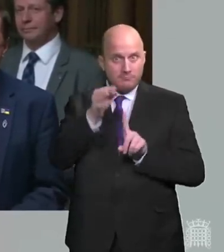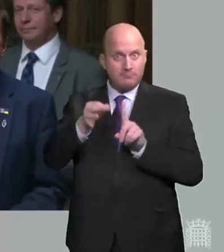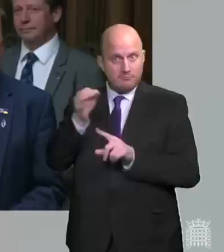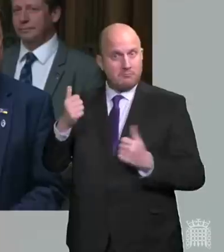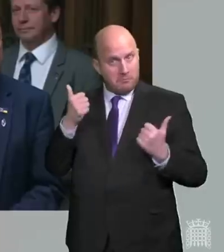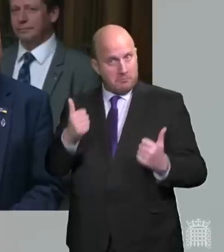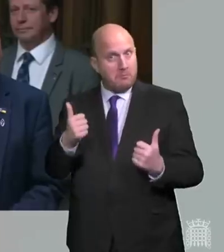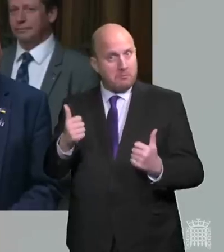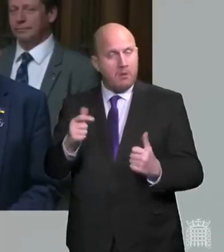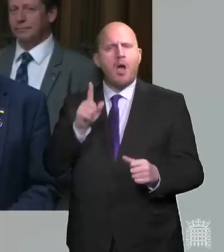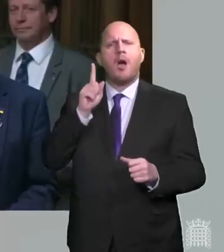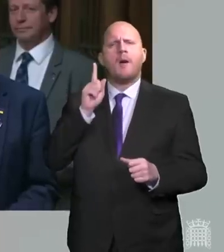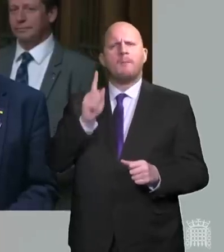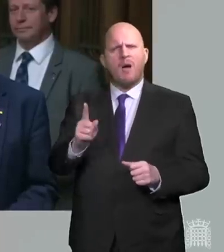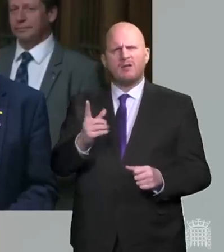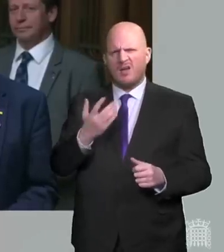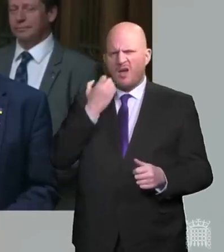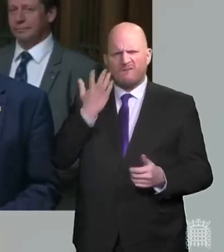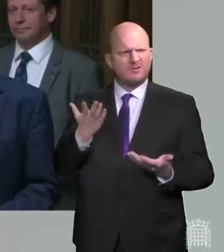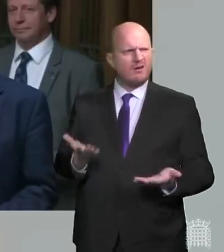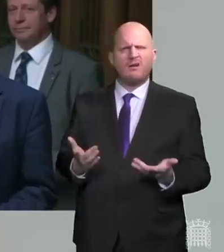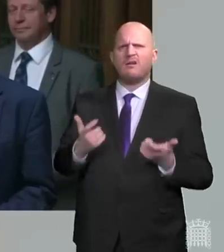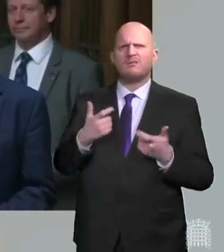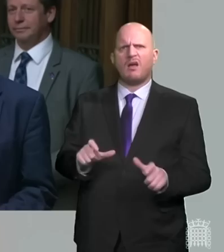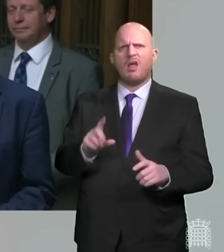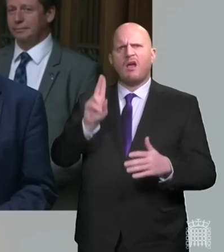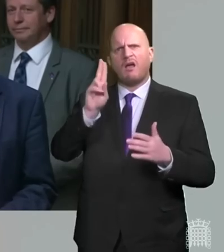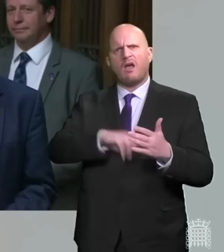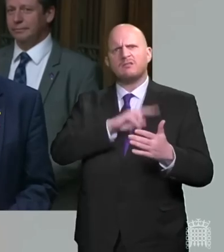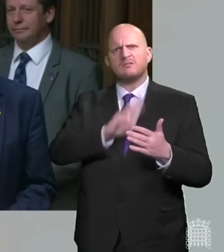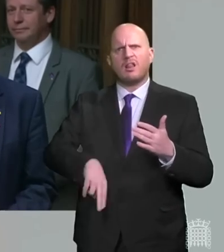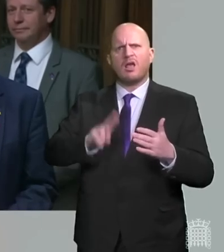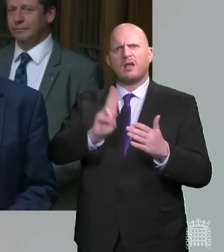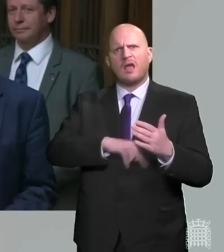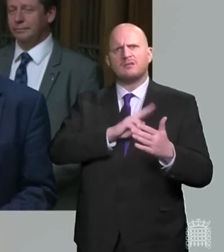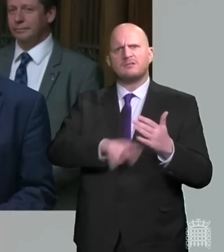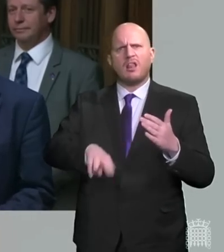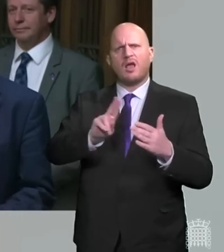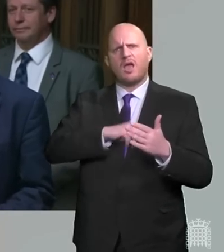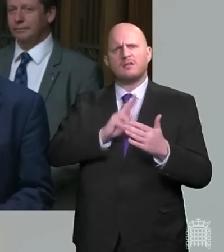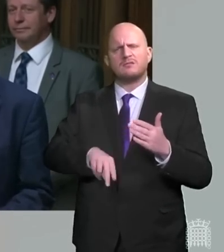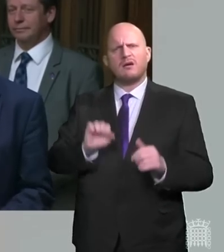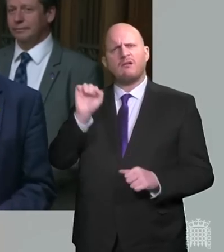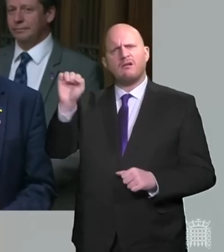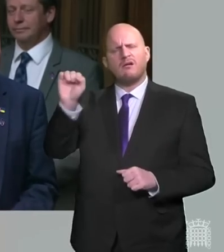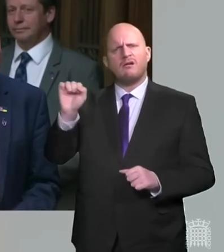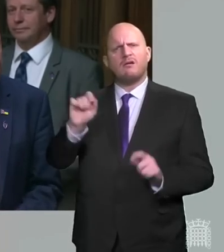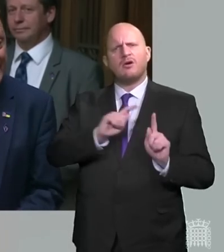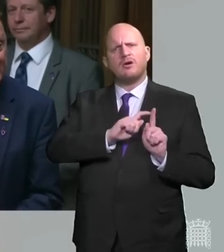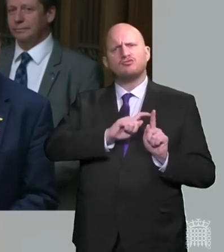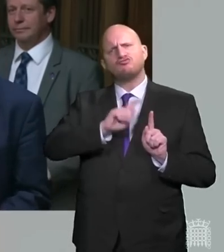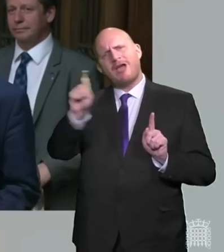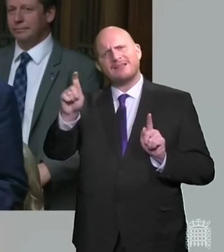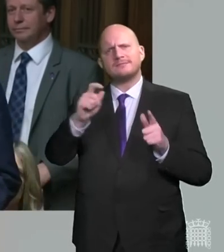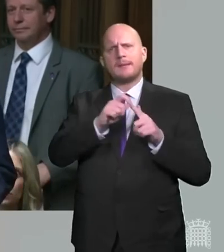of daily rail service cancellations by Trans-Pennine Express, which is causing absolute misery for